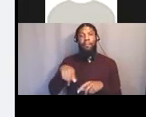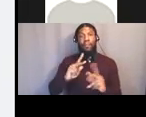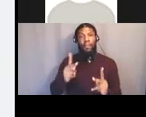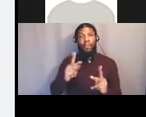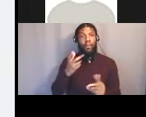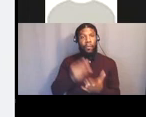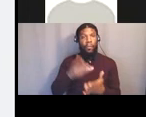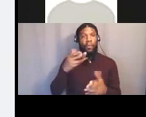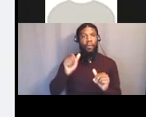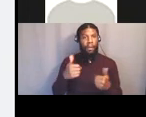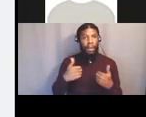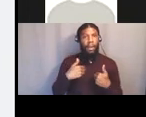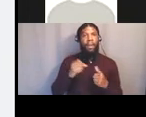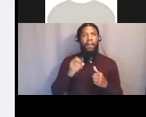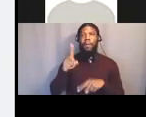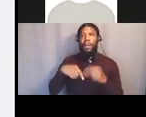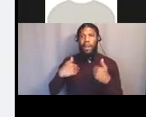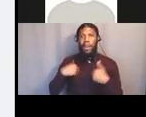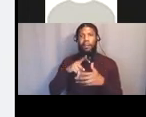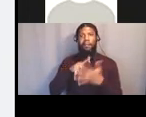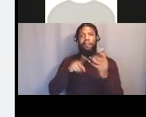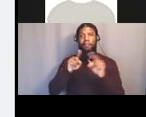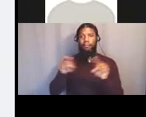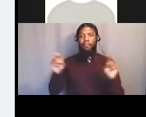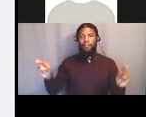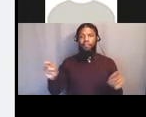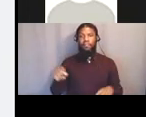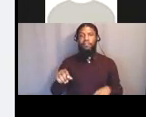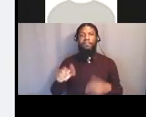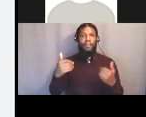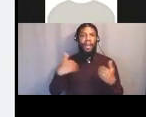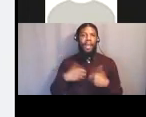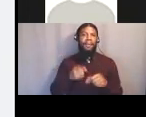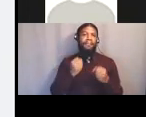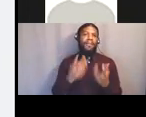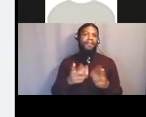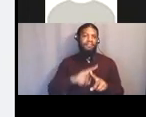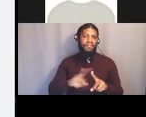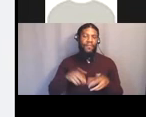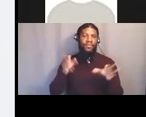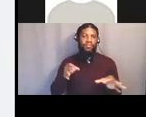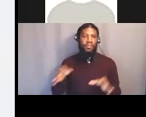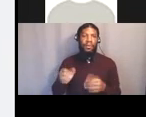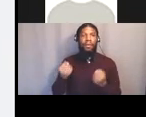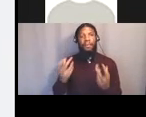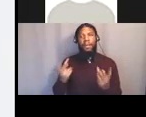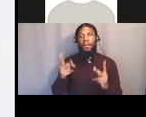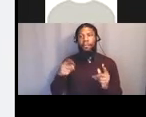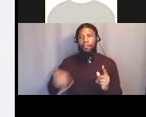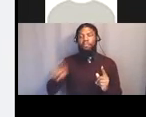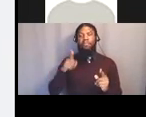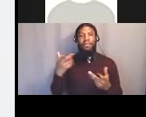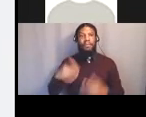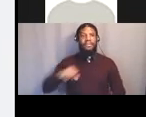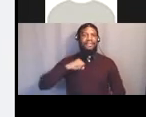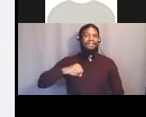perpetuity. And it's a choice that many people have been resisting, and many communities have been